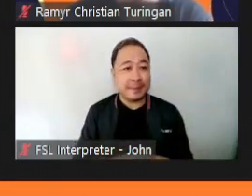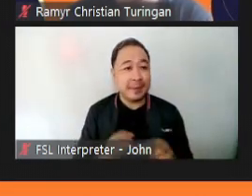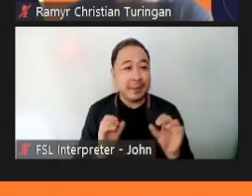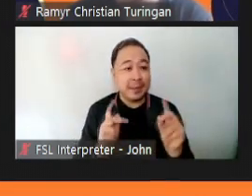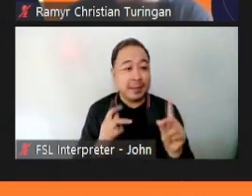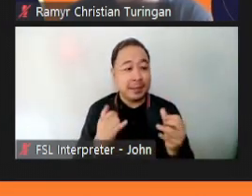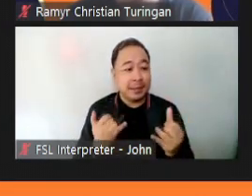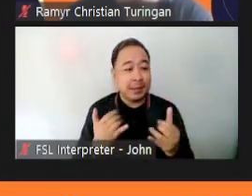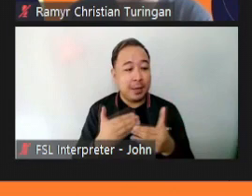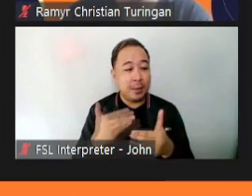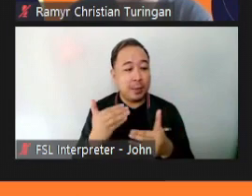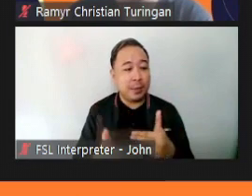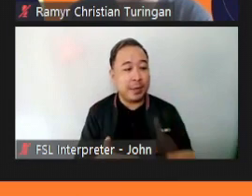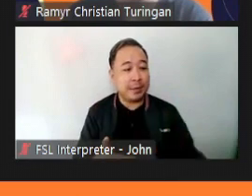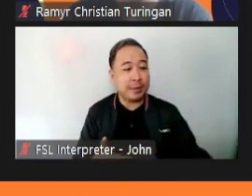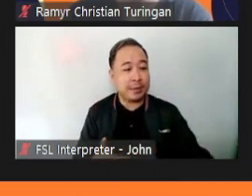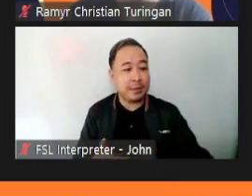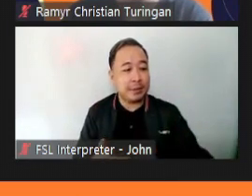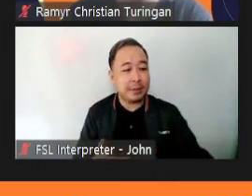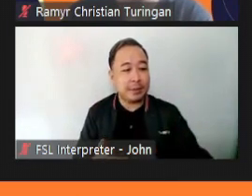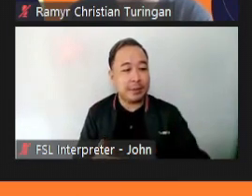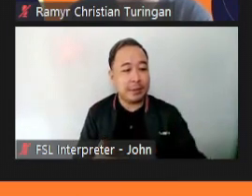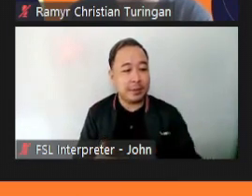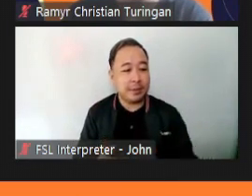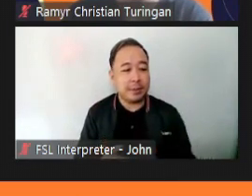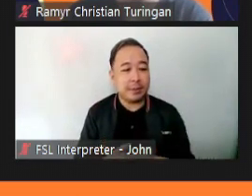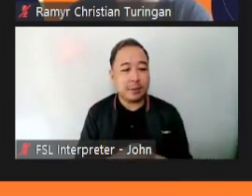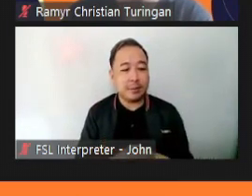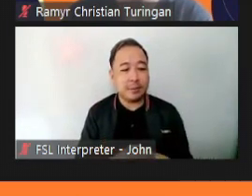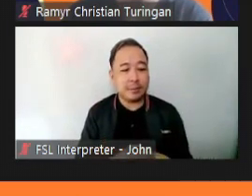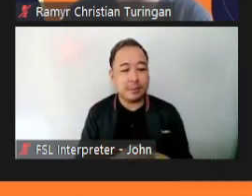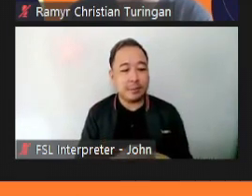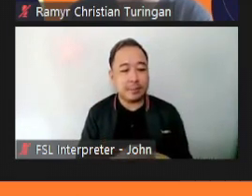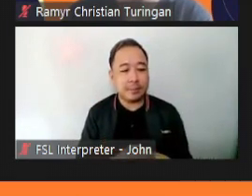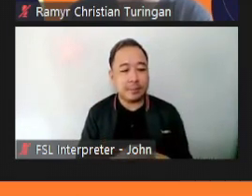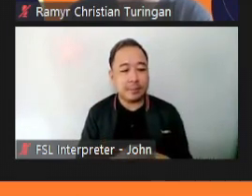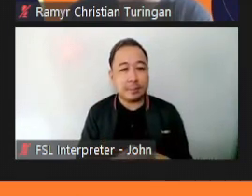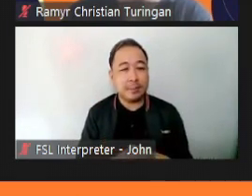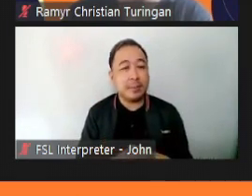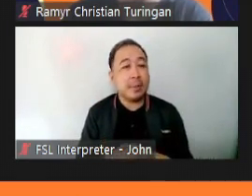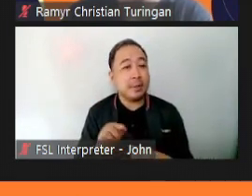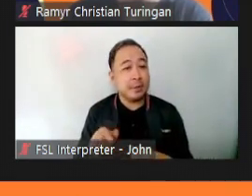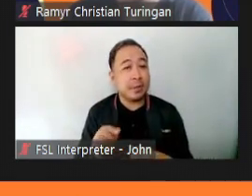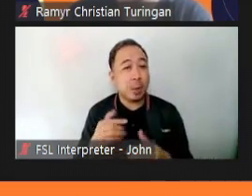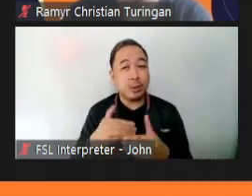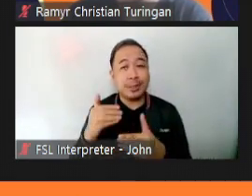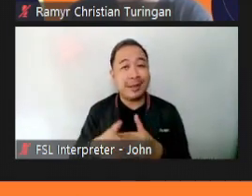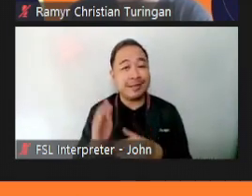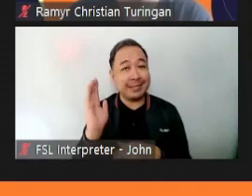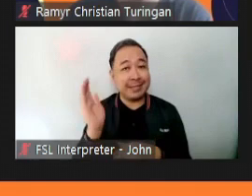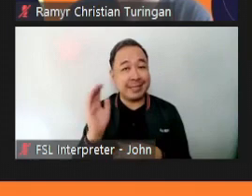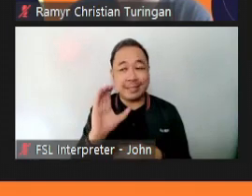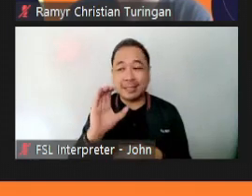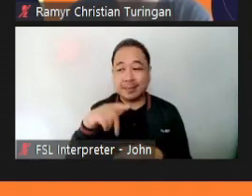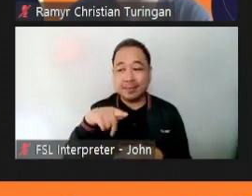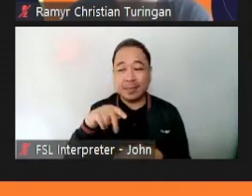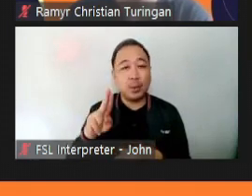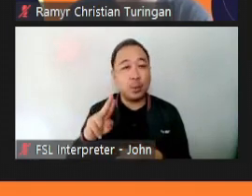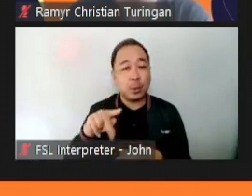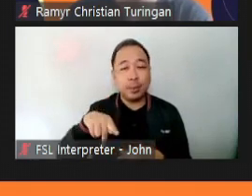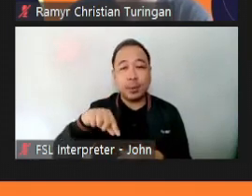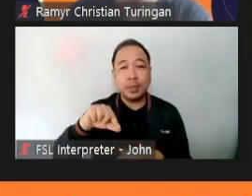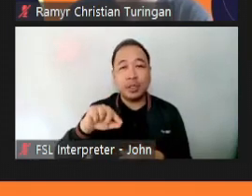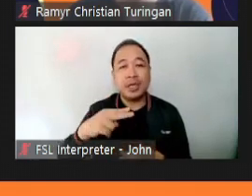to our webinar. Our next guest is a CPU PGH scholar,